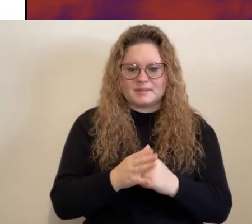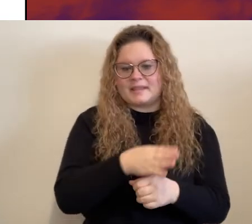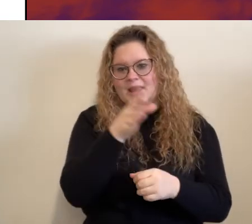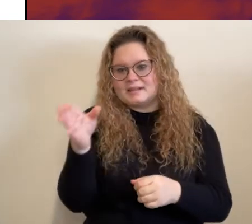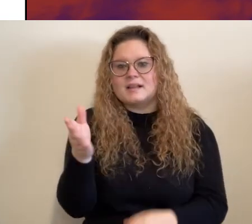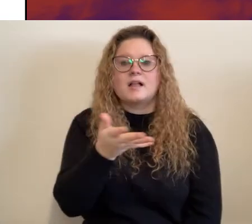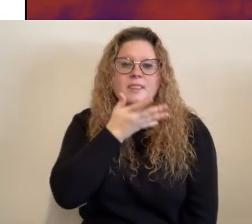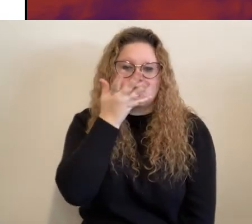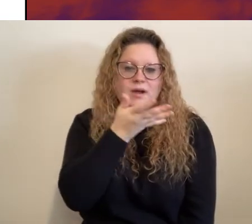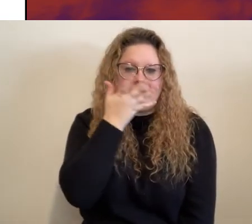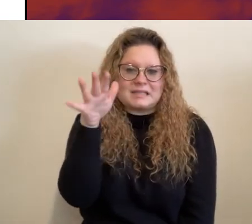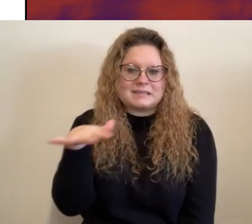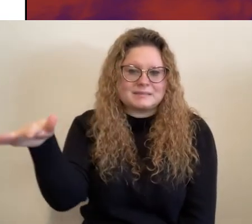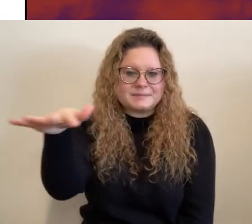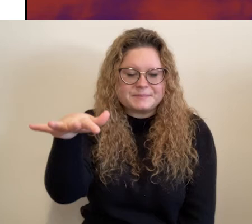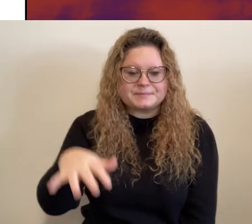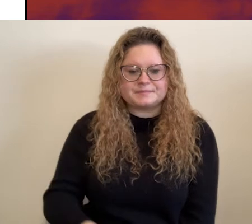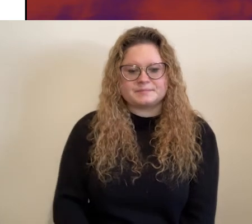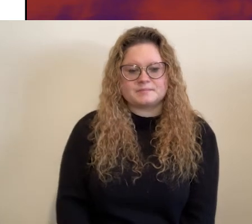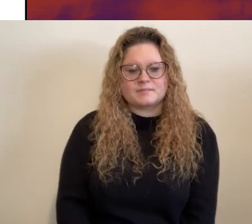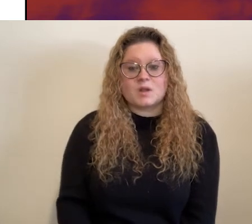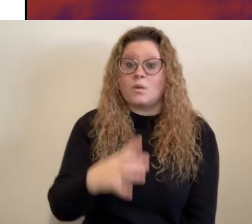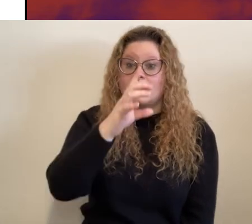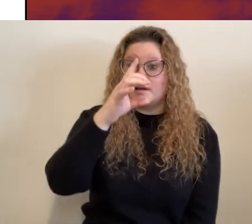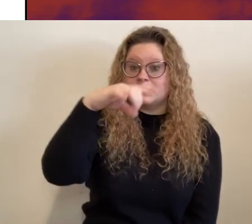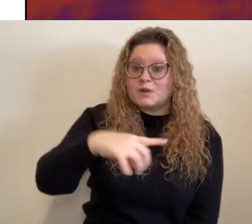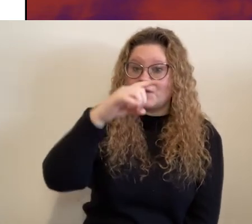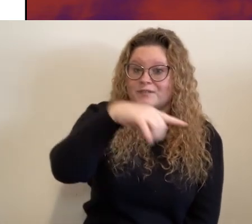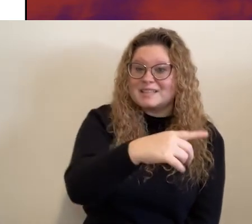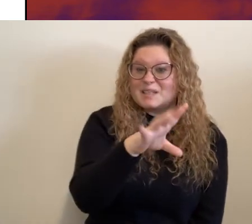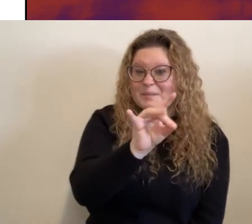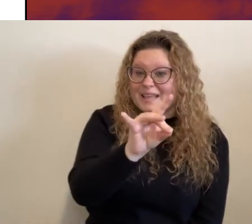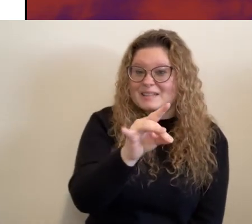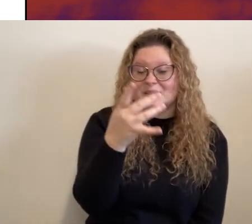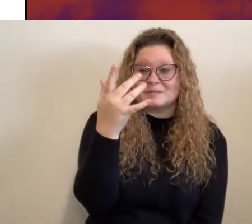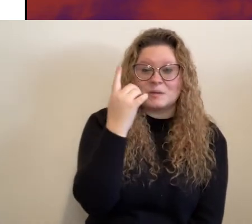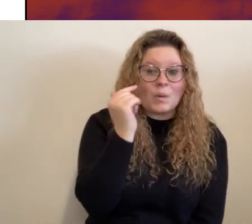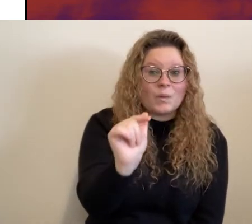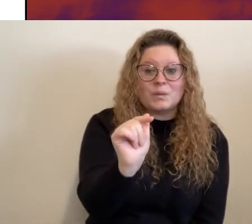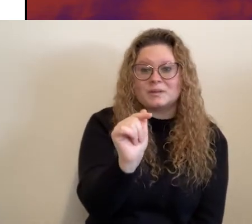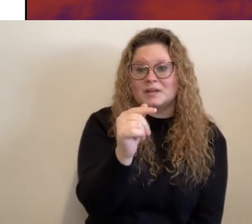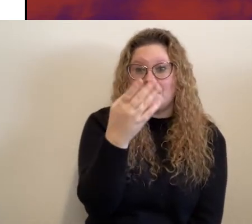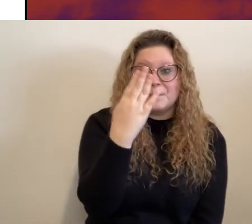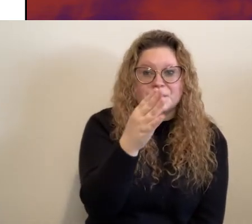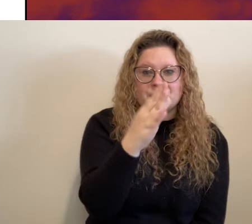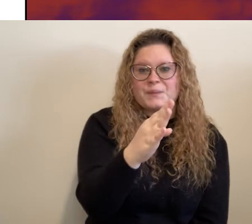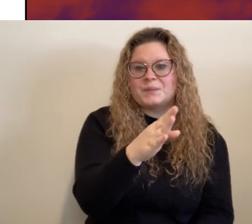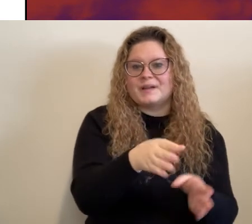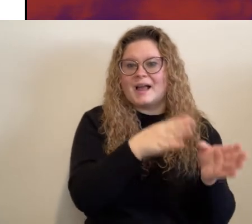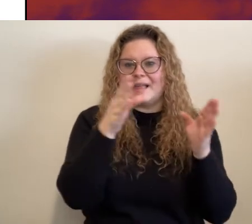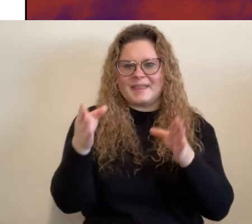well. So I have these like a dolphin, some pink, some gold, some blue, and then how do we make an epic image to introduce a new